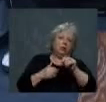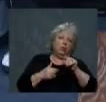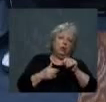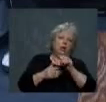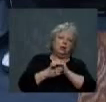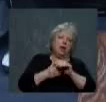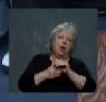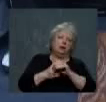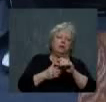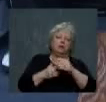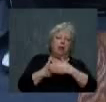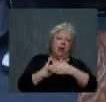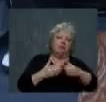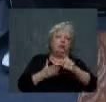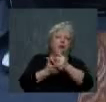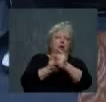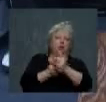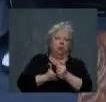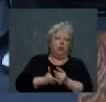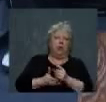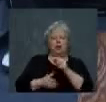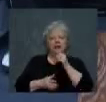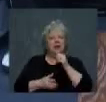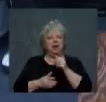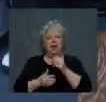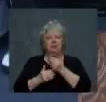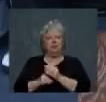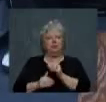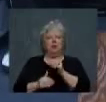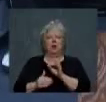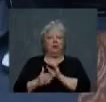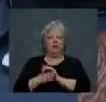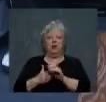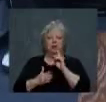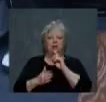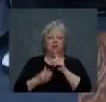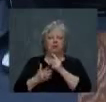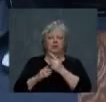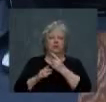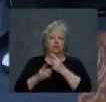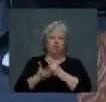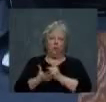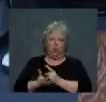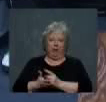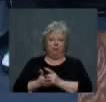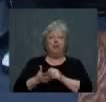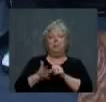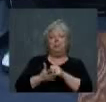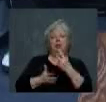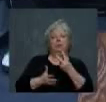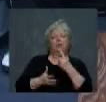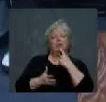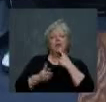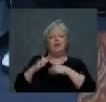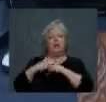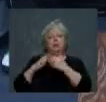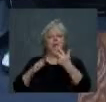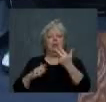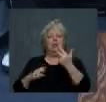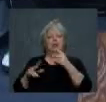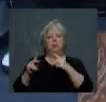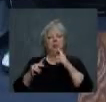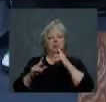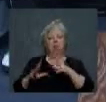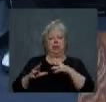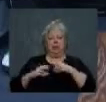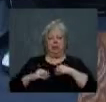per week afterward, not the stated $100 a week. Page 2 states that up to 13 residents will be accepted